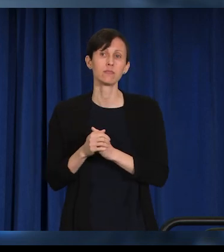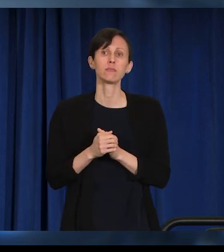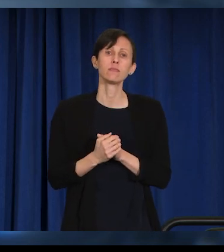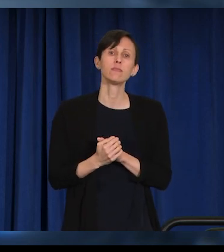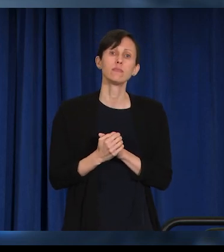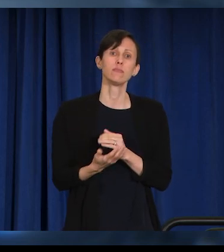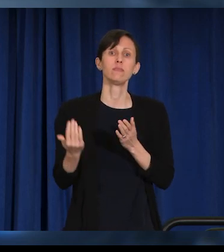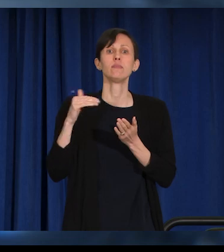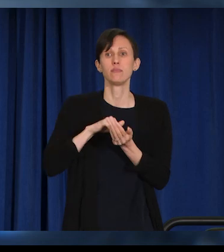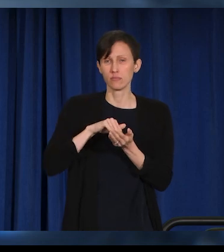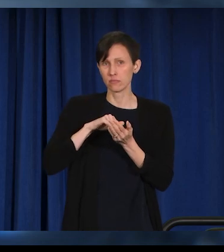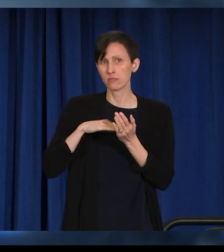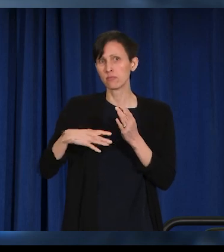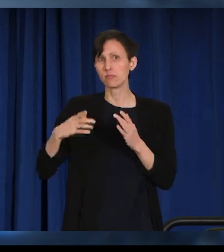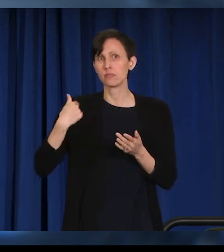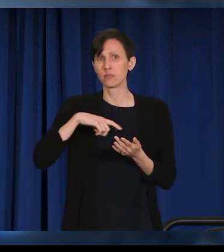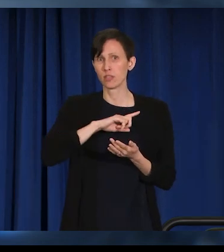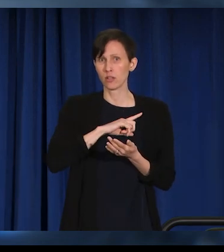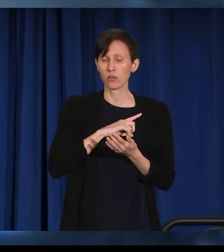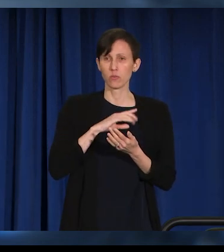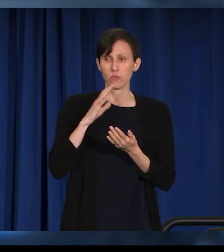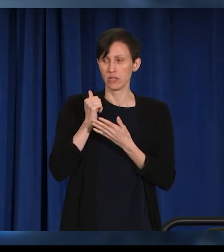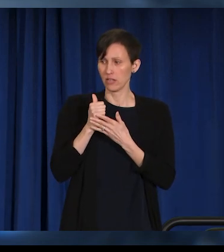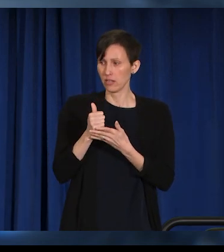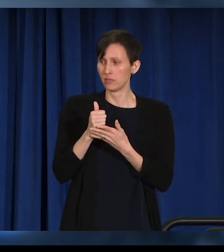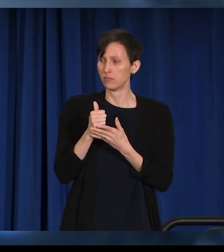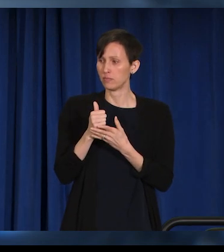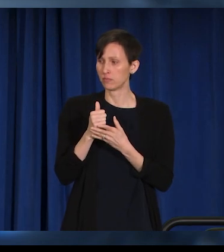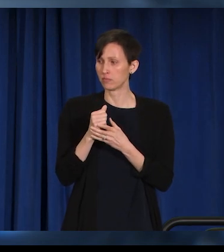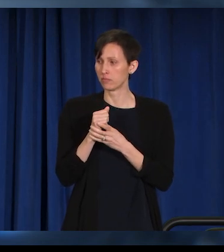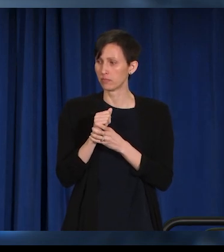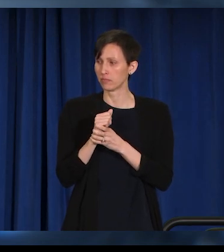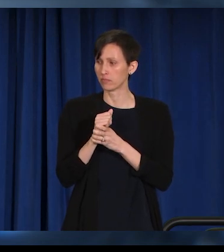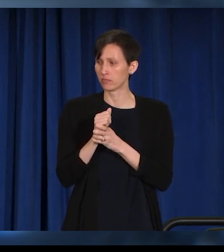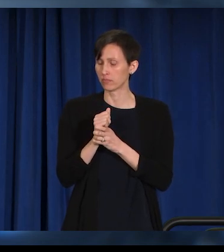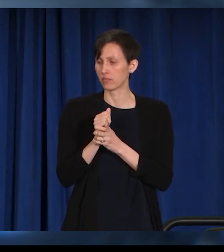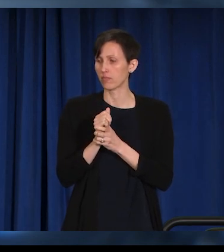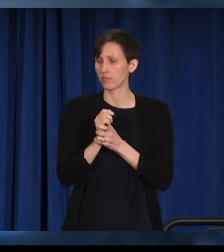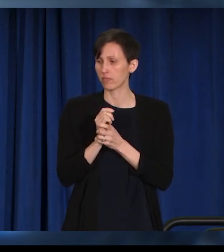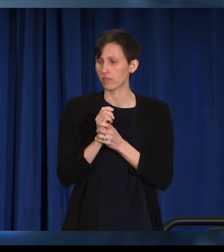nuanced understanding of autism from gaining traction.